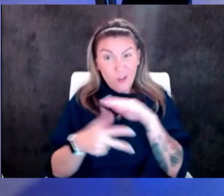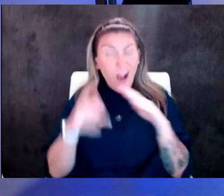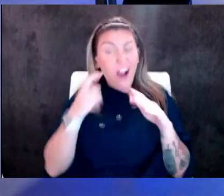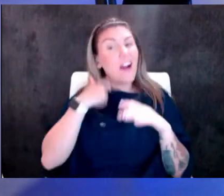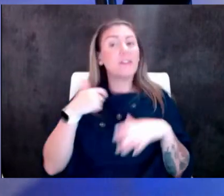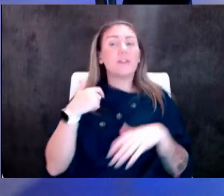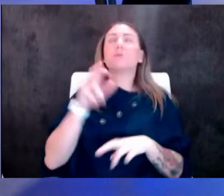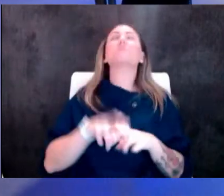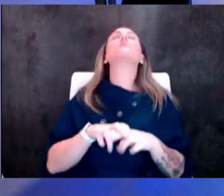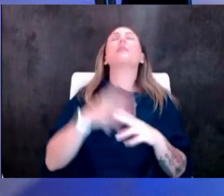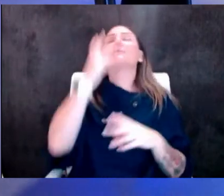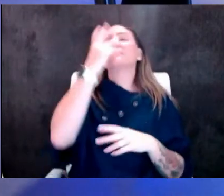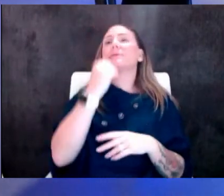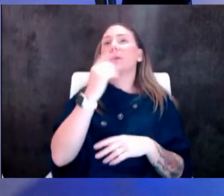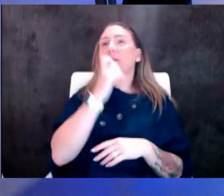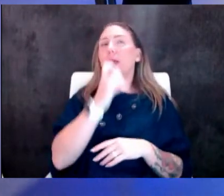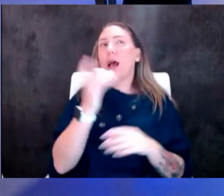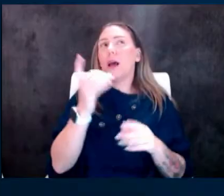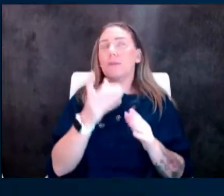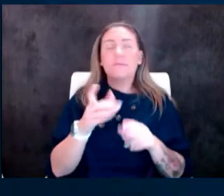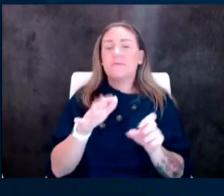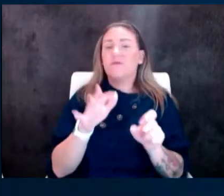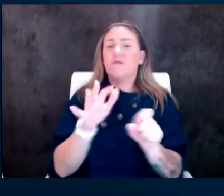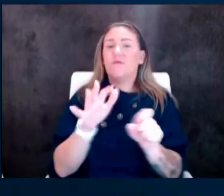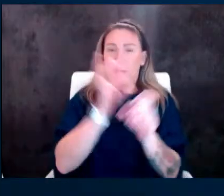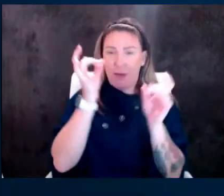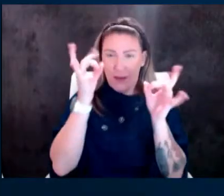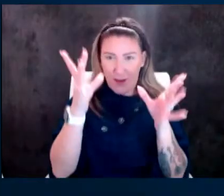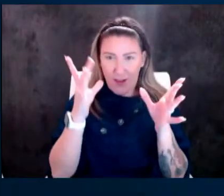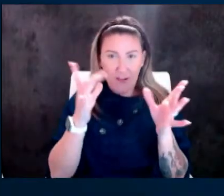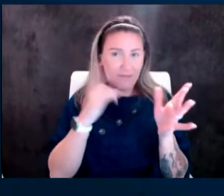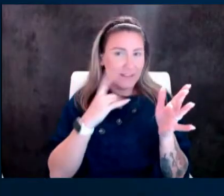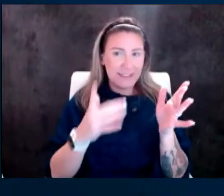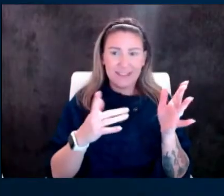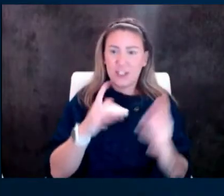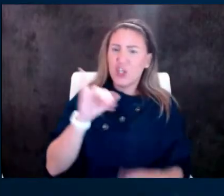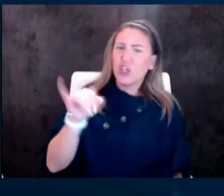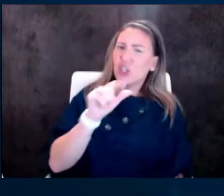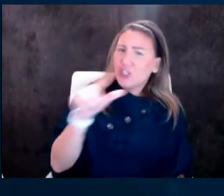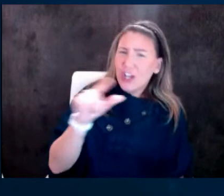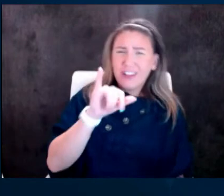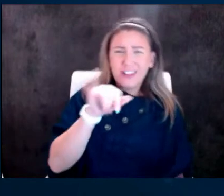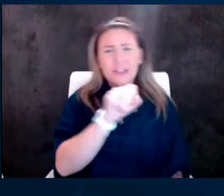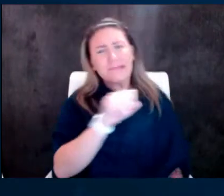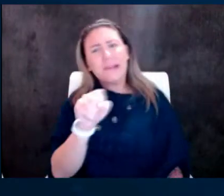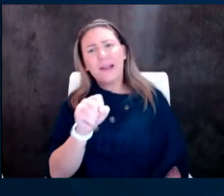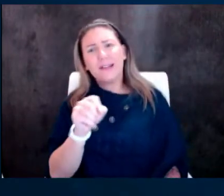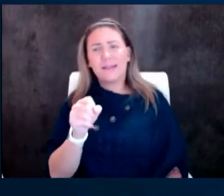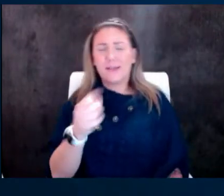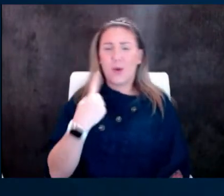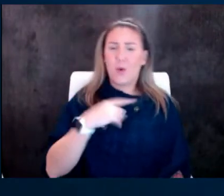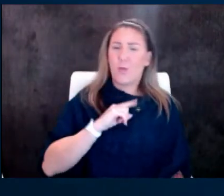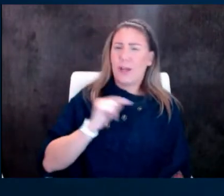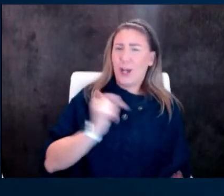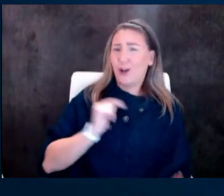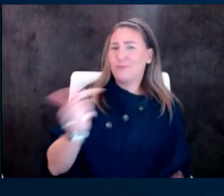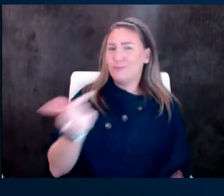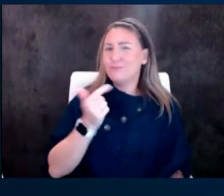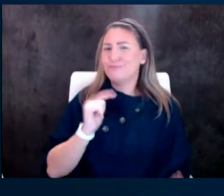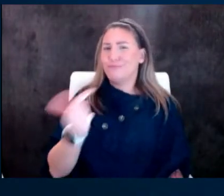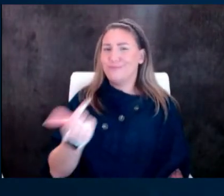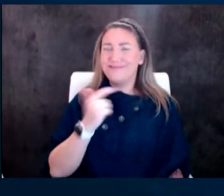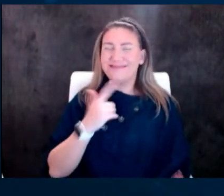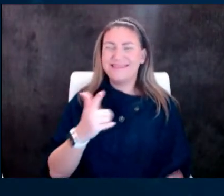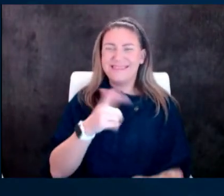negligent parent. Okay. All right, Jill. Jess. Sorry, Jill. Jess. That's all right. We're often interchangeable. We know that. Yes.